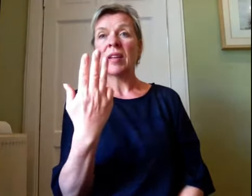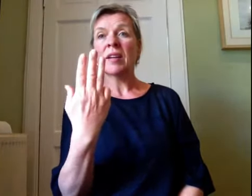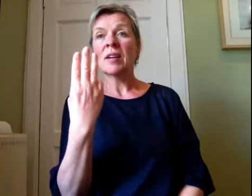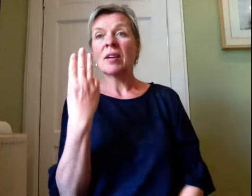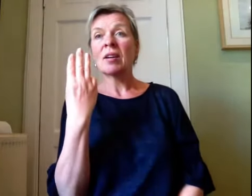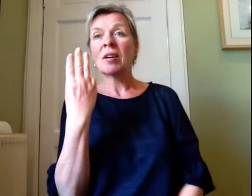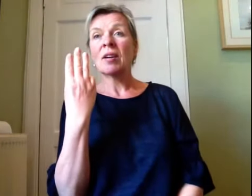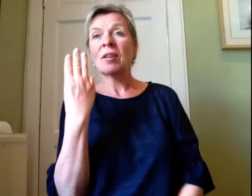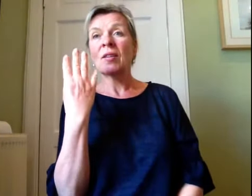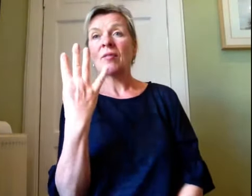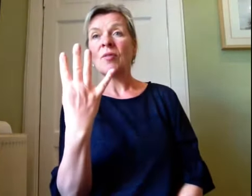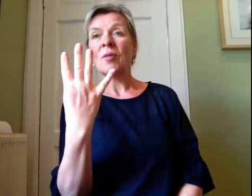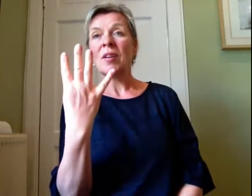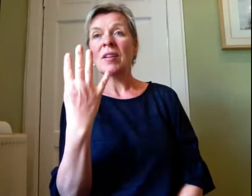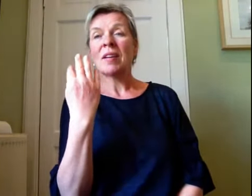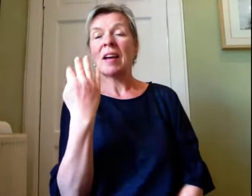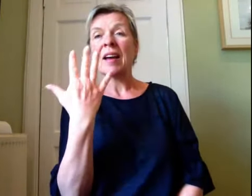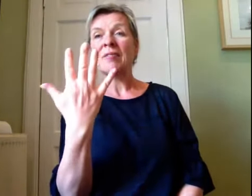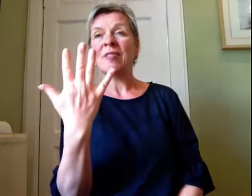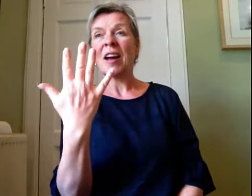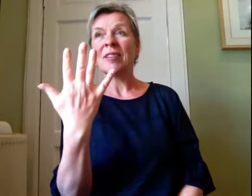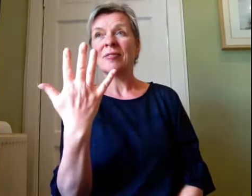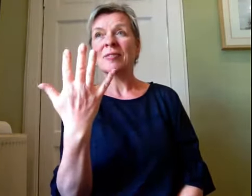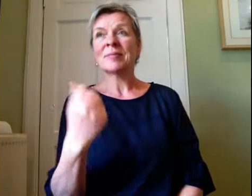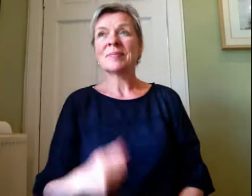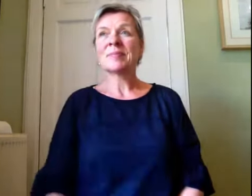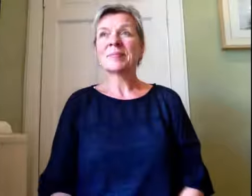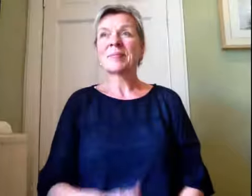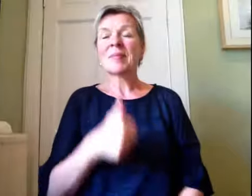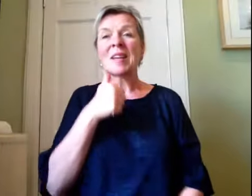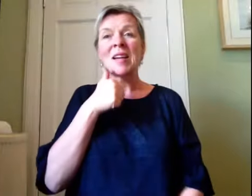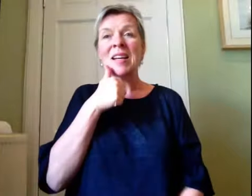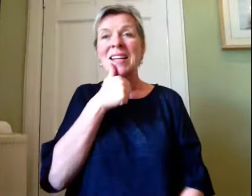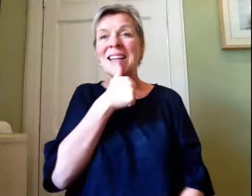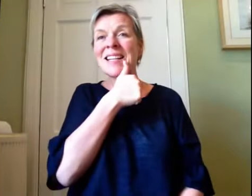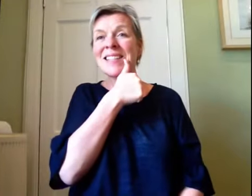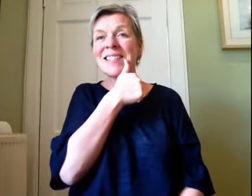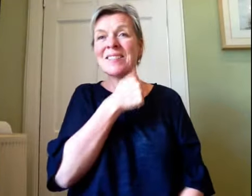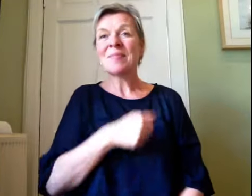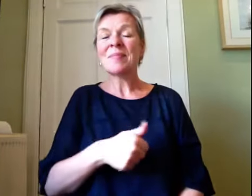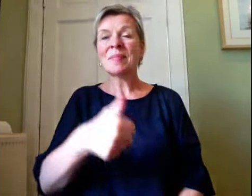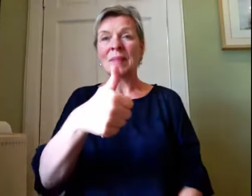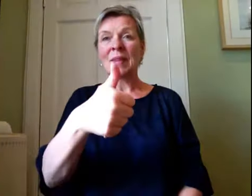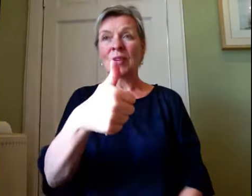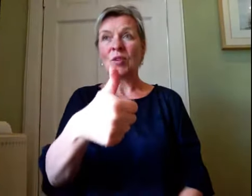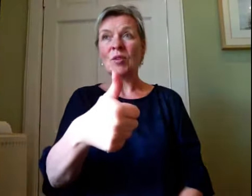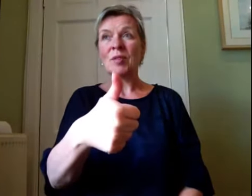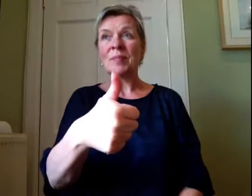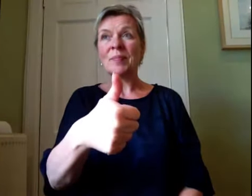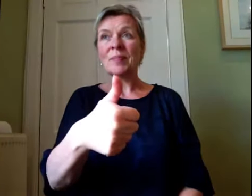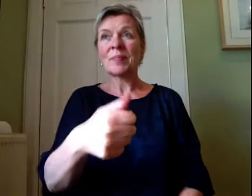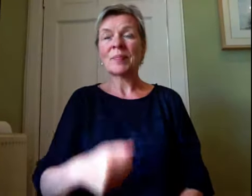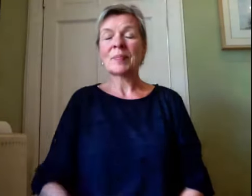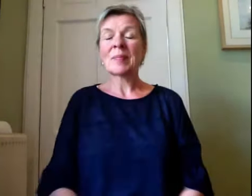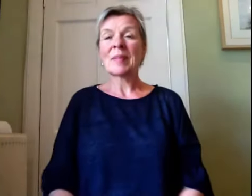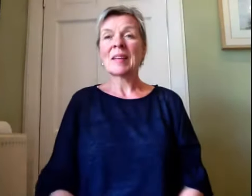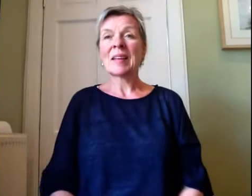three, four and five. Nice, good.